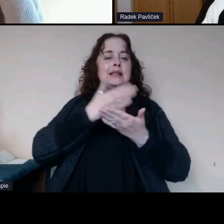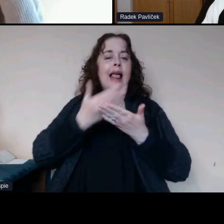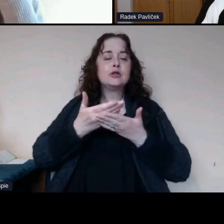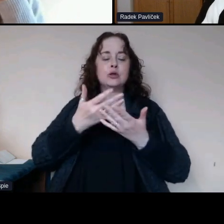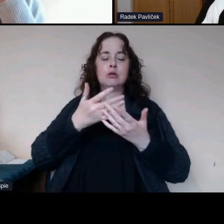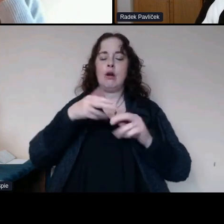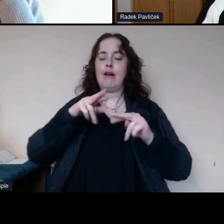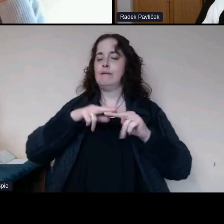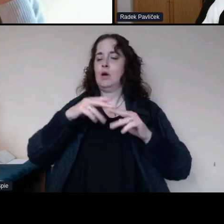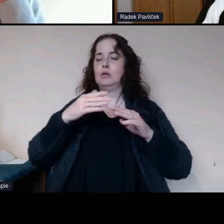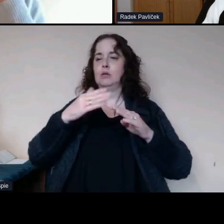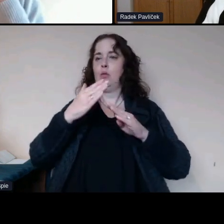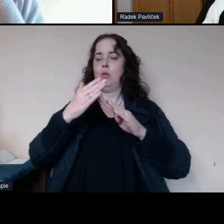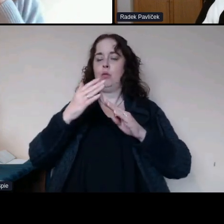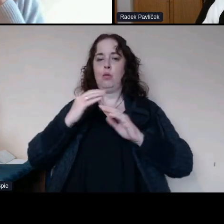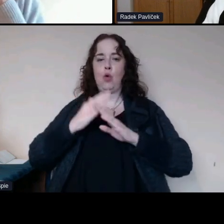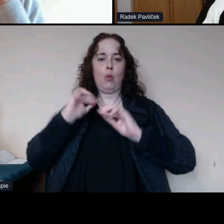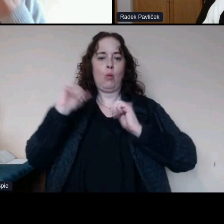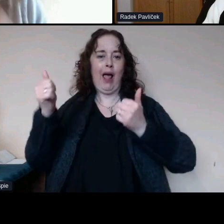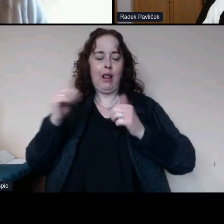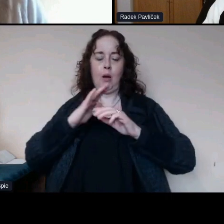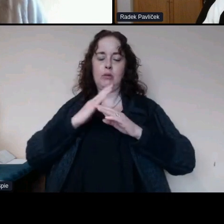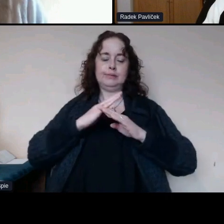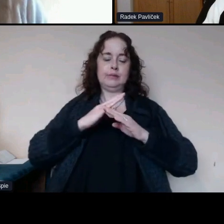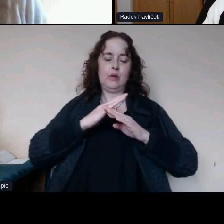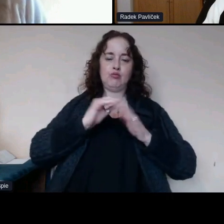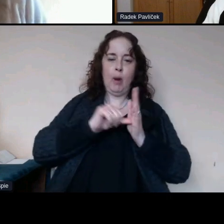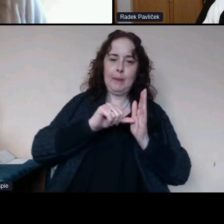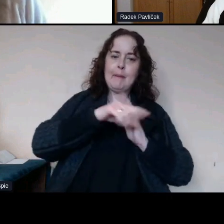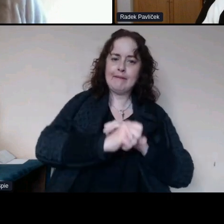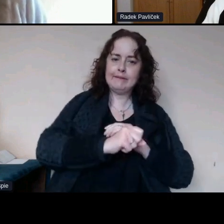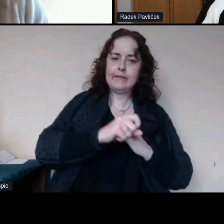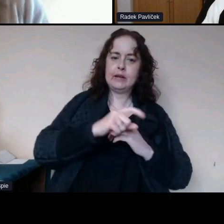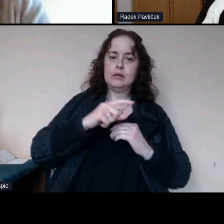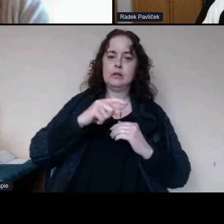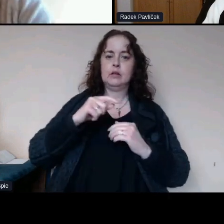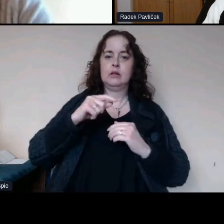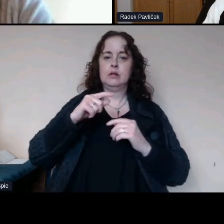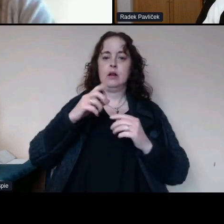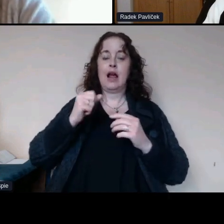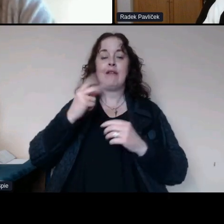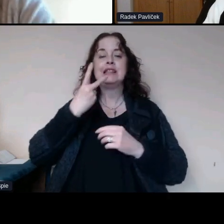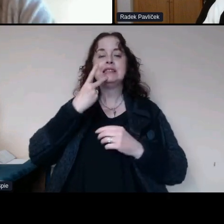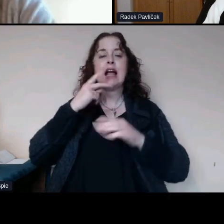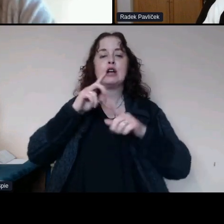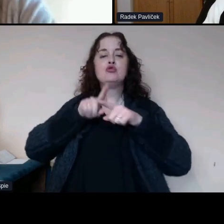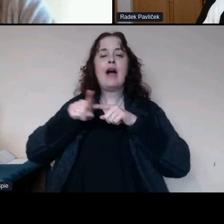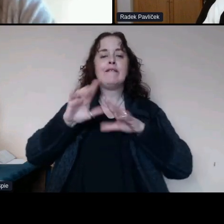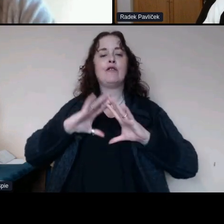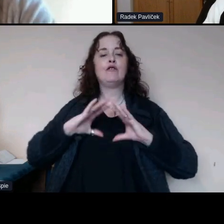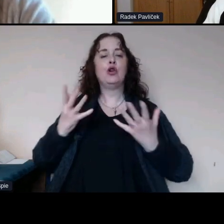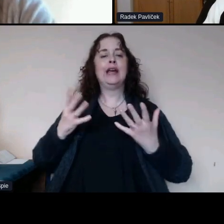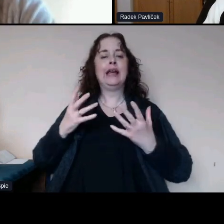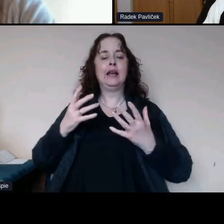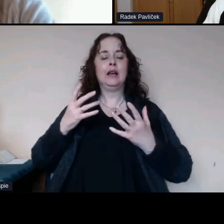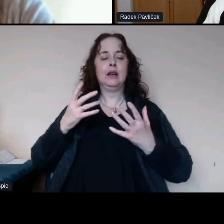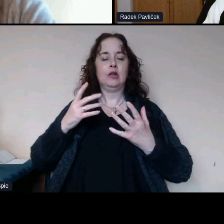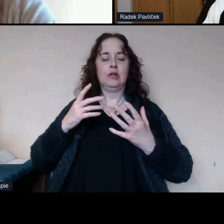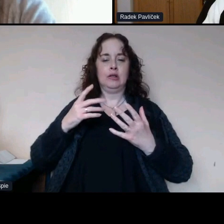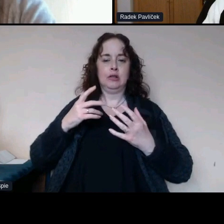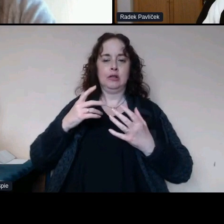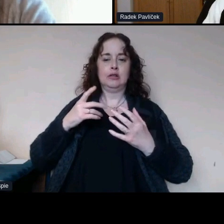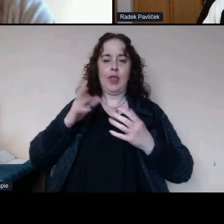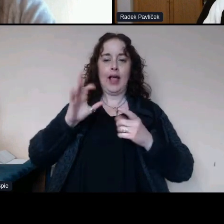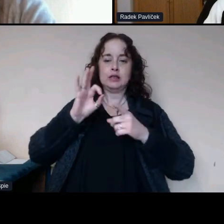not. And people also got like a second try for free in case they didn't make it. So that is something specific